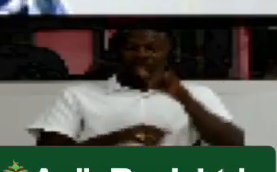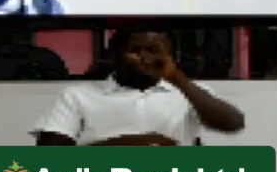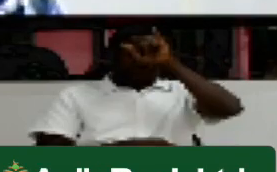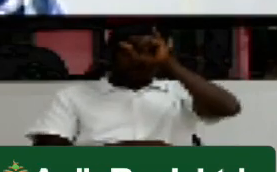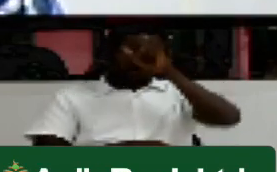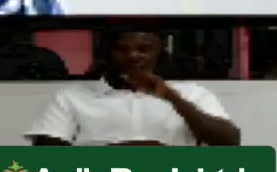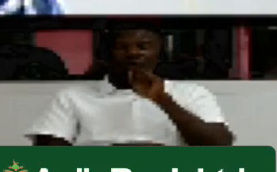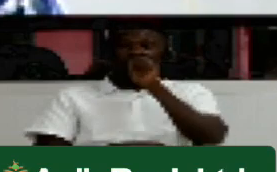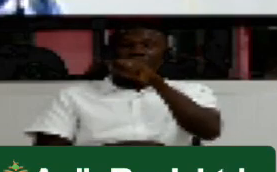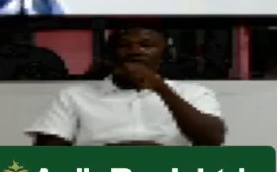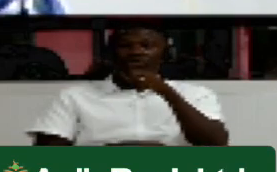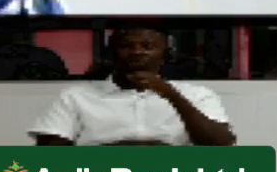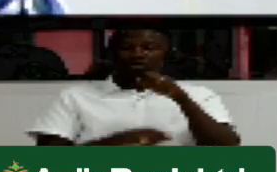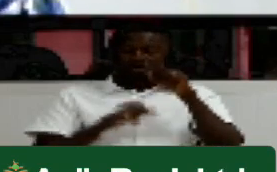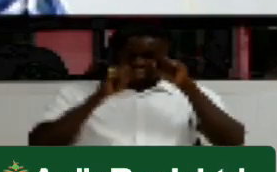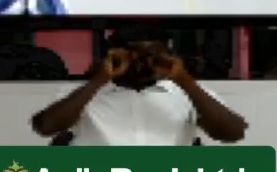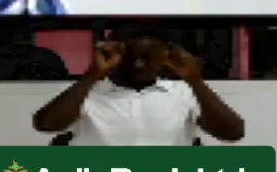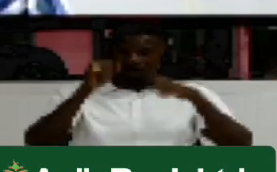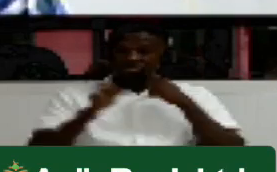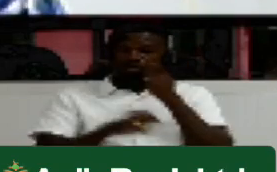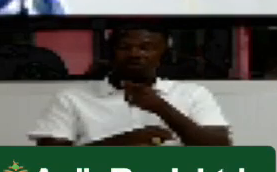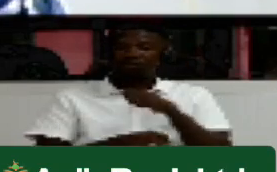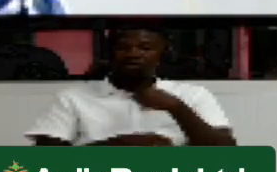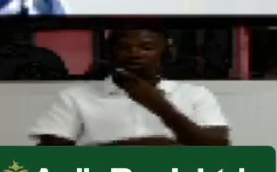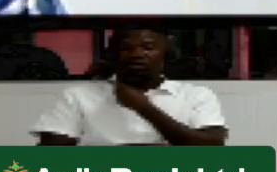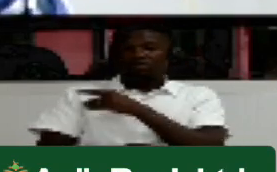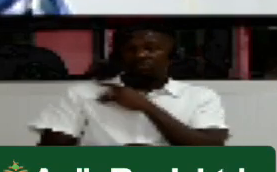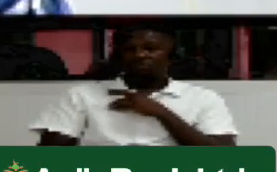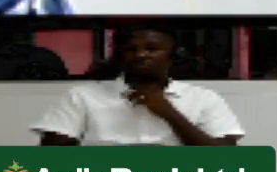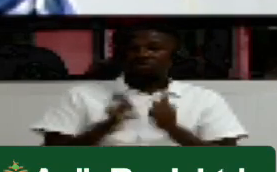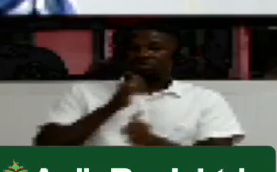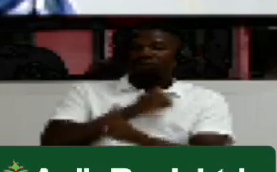for your treatment and he has to be returned back to the Gambia. So.